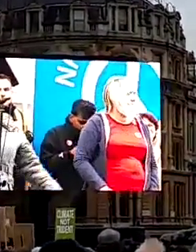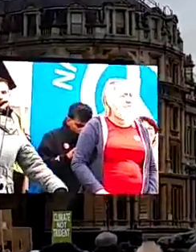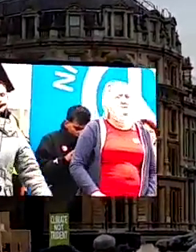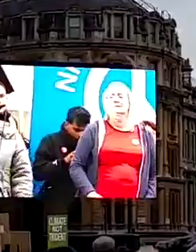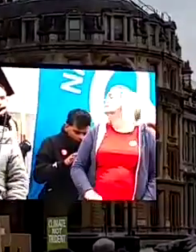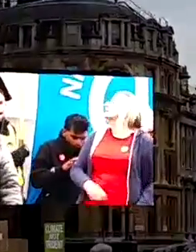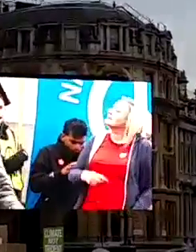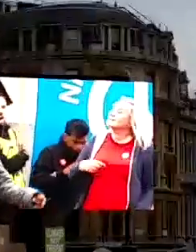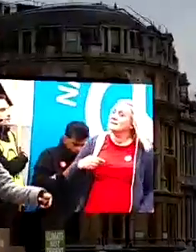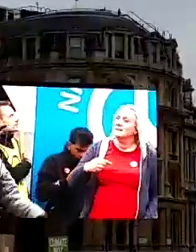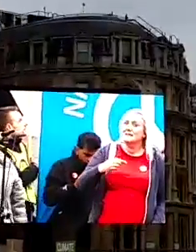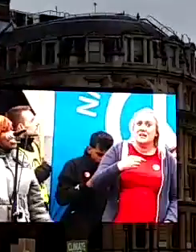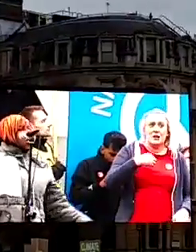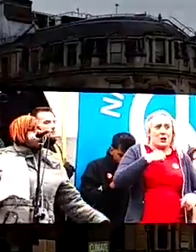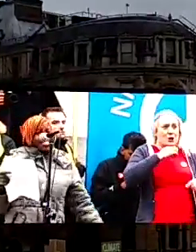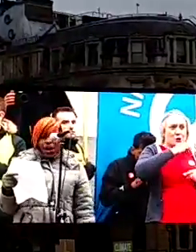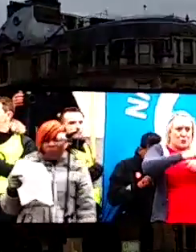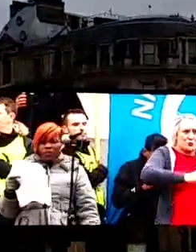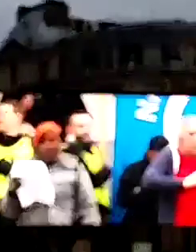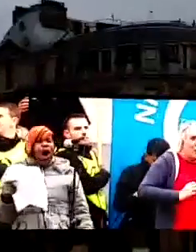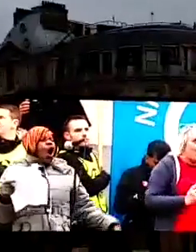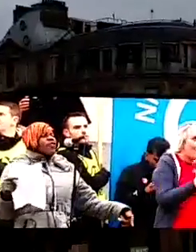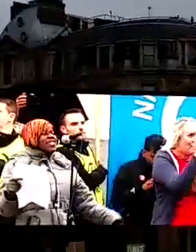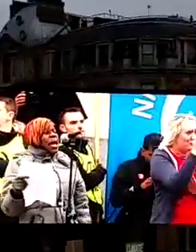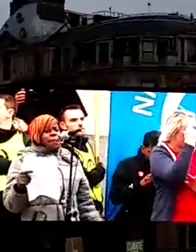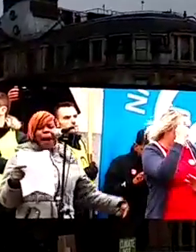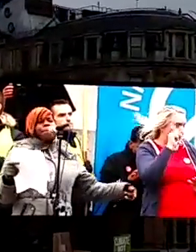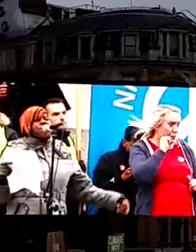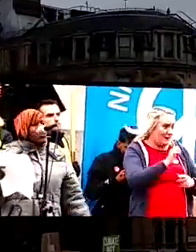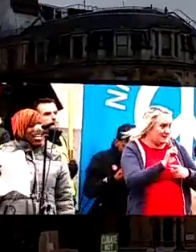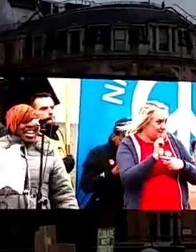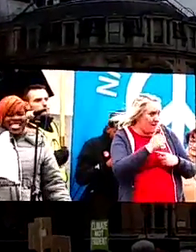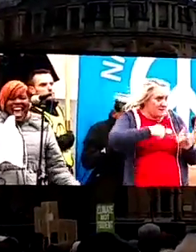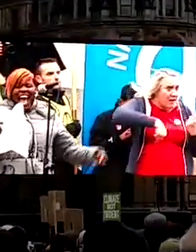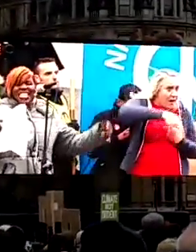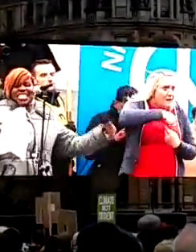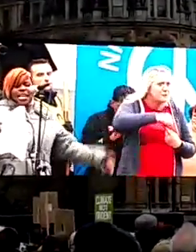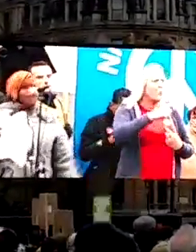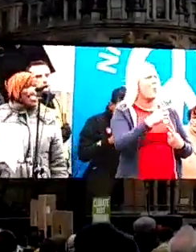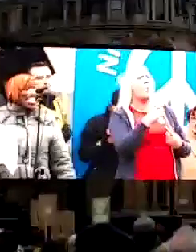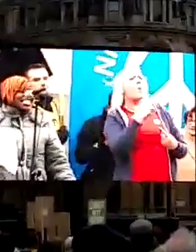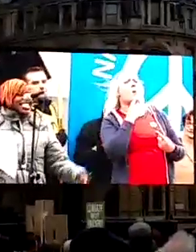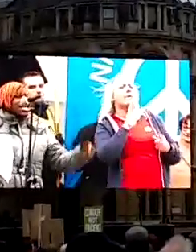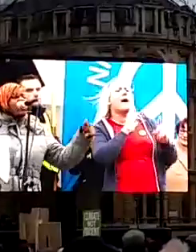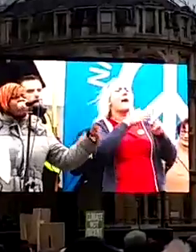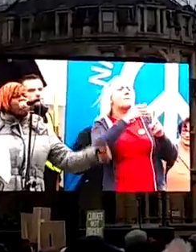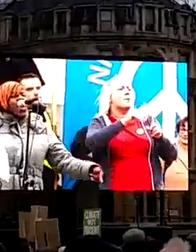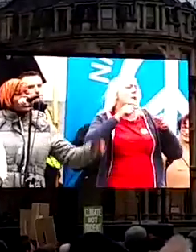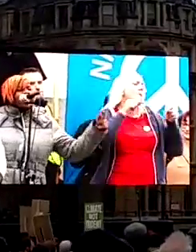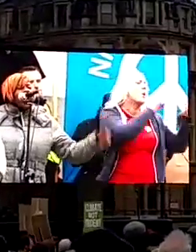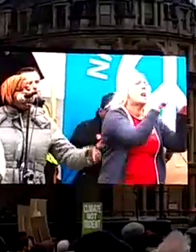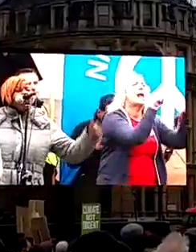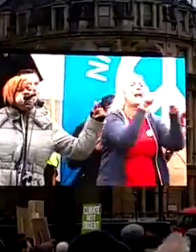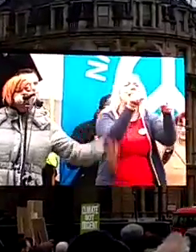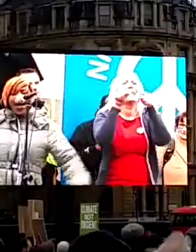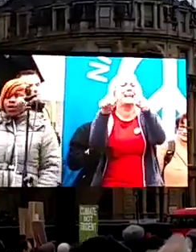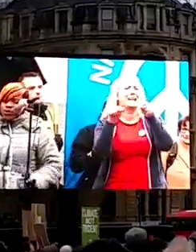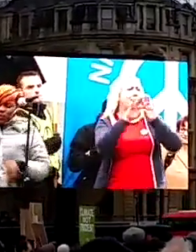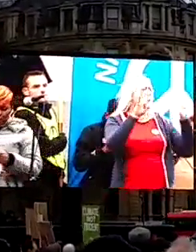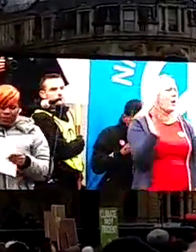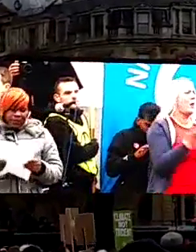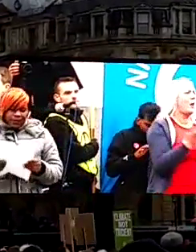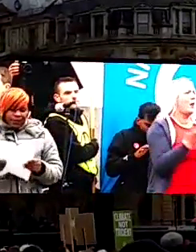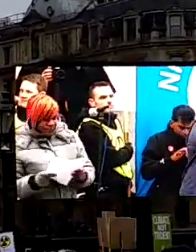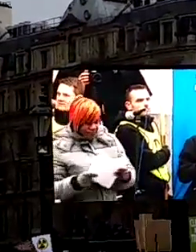Are our nuclear weapons about defending ourselves? Or is it about bullying and intimidating the rest of the